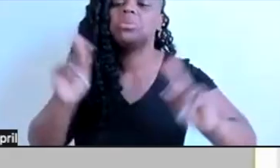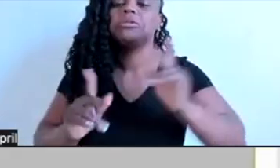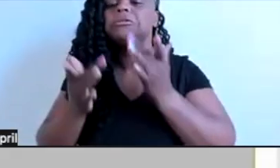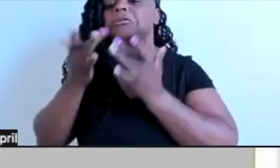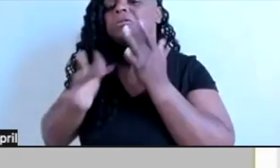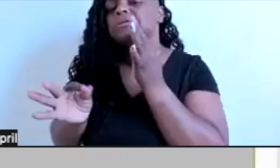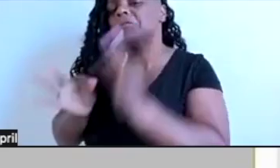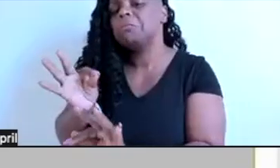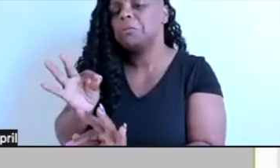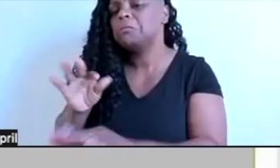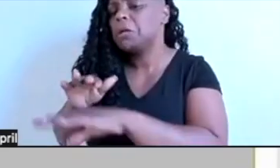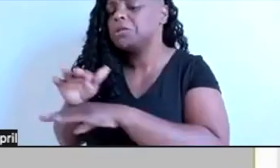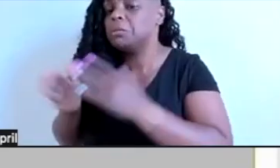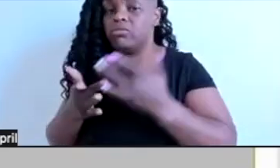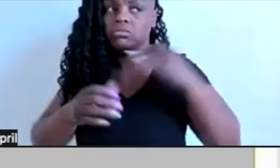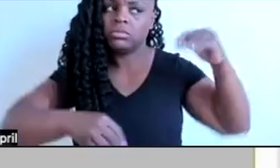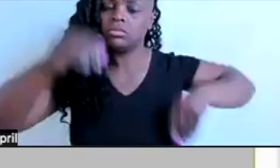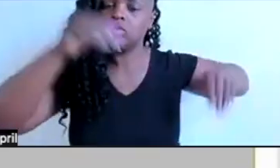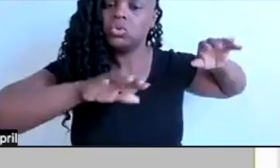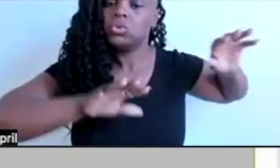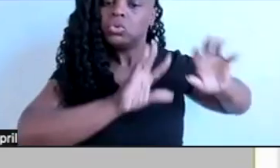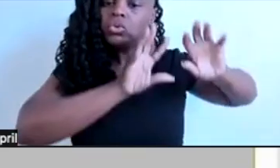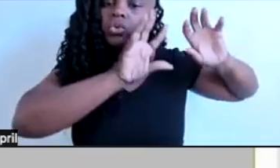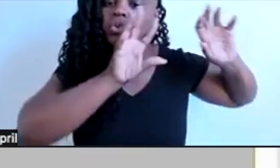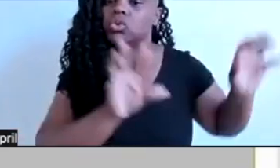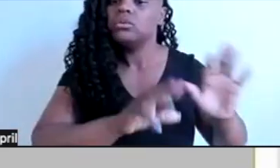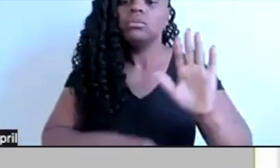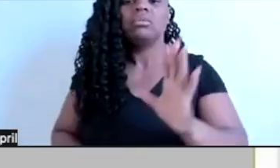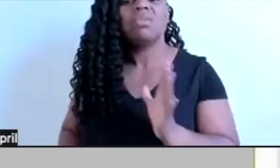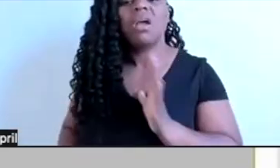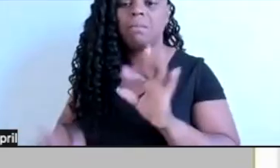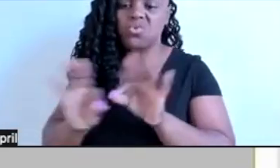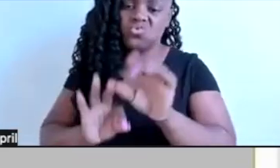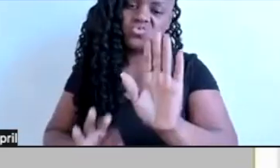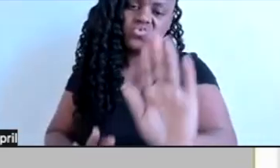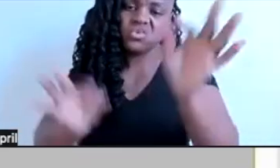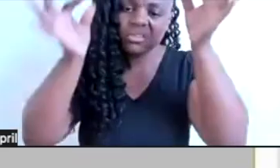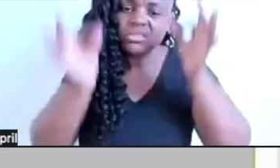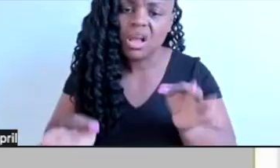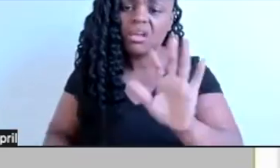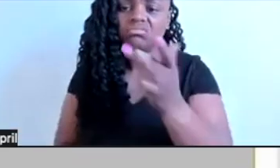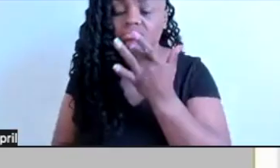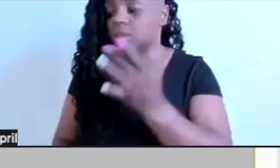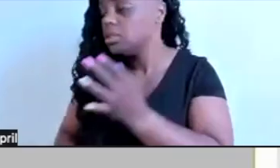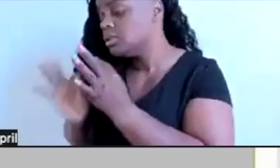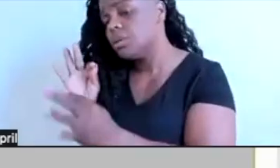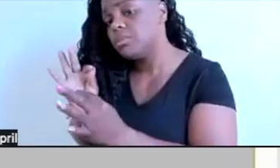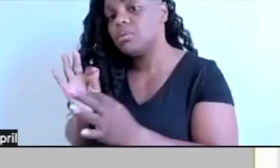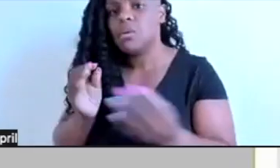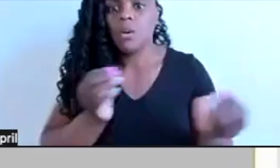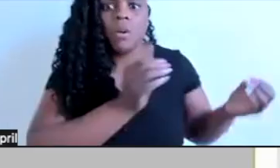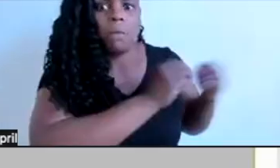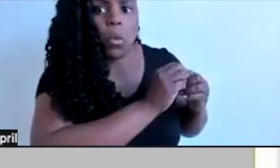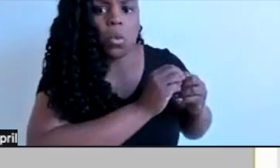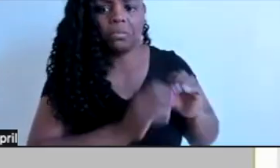TVs. Your supplies can be as simple or elaborate as you want to make them if you keep them up to date. You can find